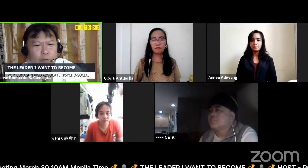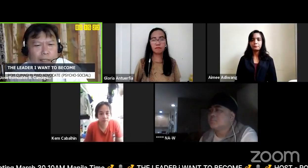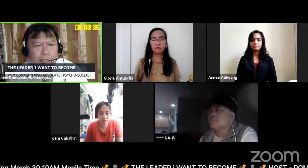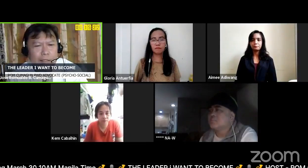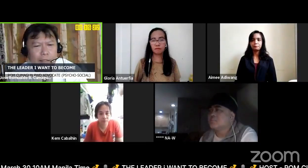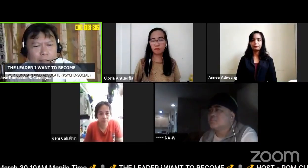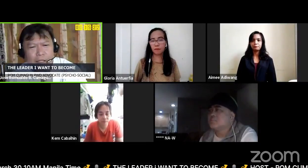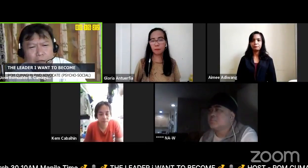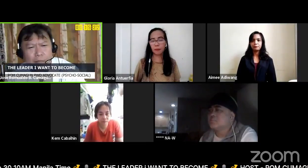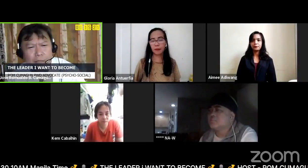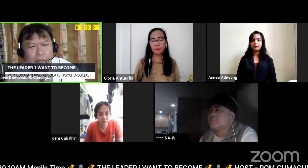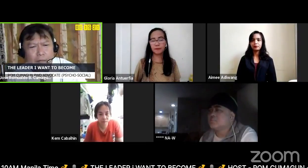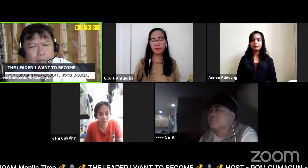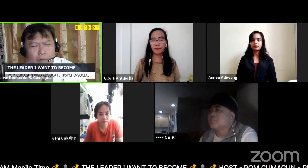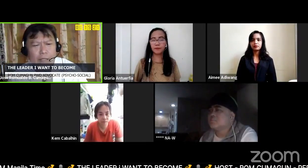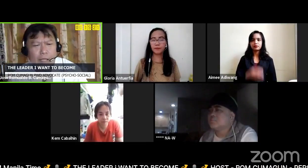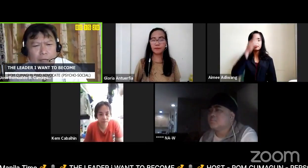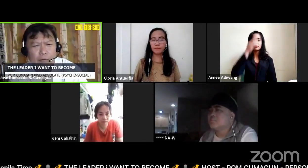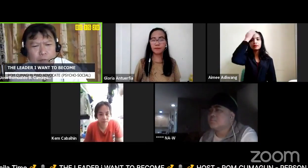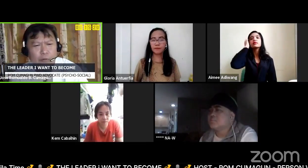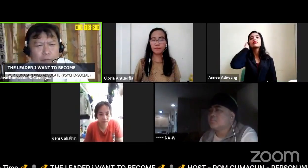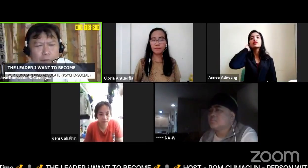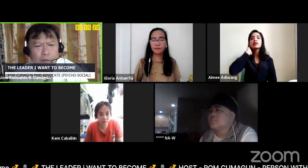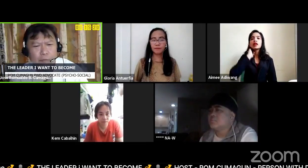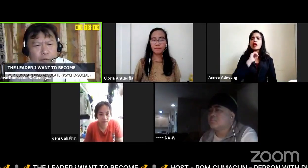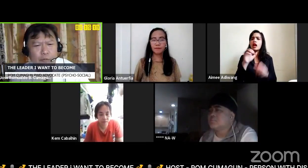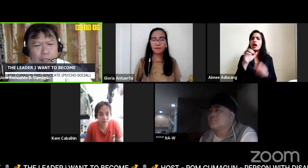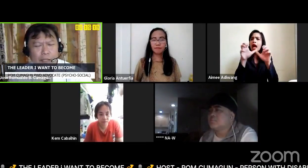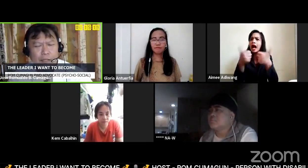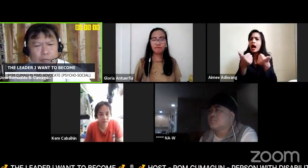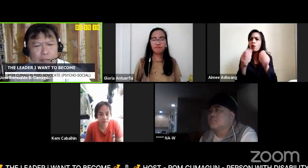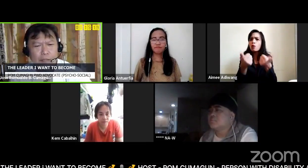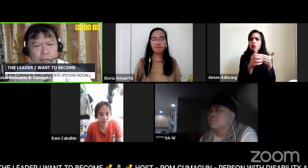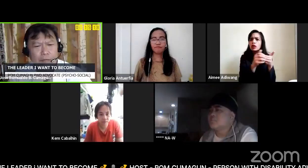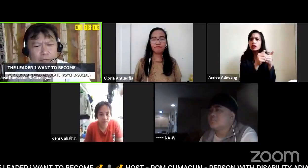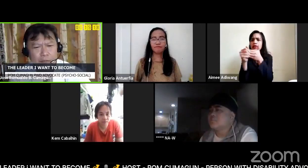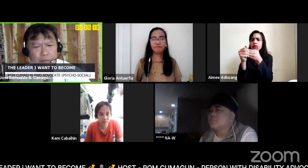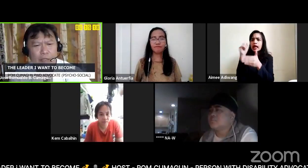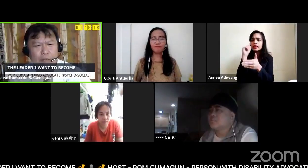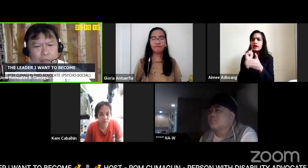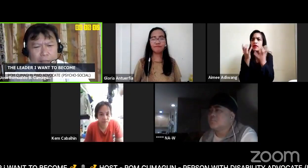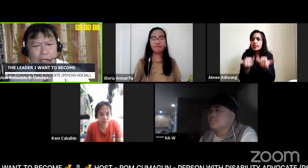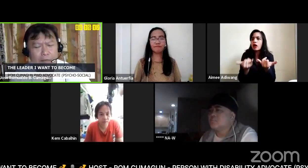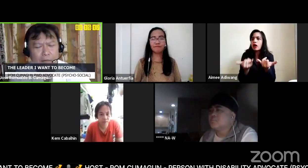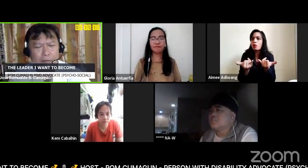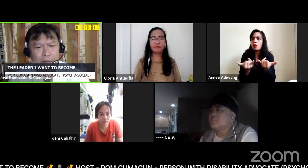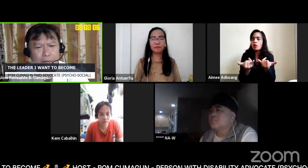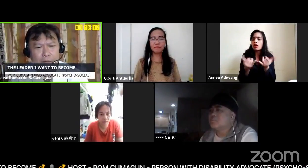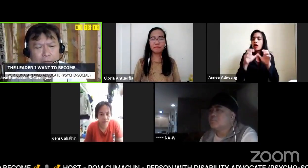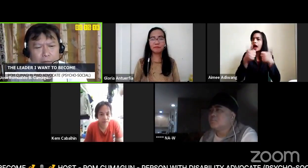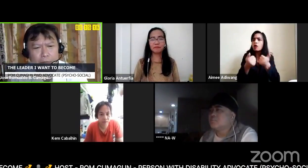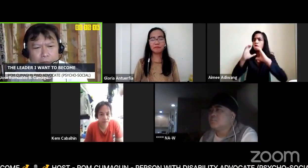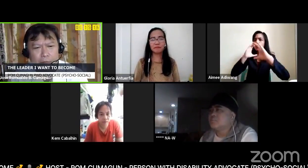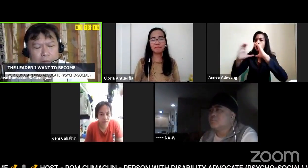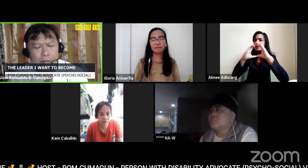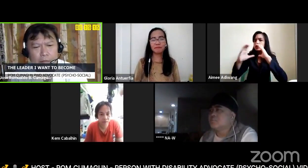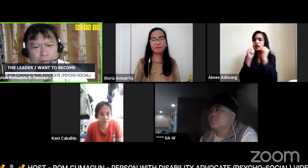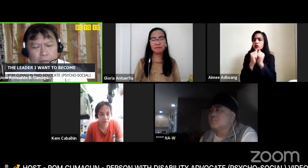So how are you leading the deaf now? I mean, how do you communicate with the deaf that you want to lead now?